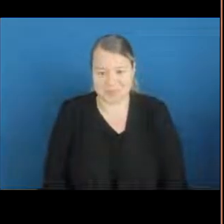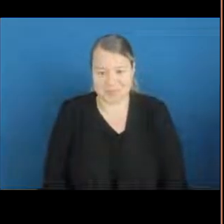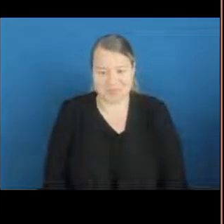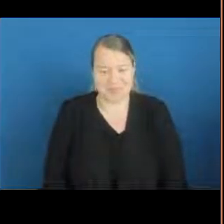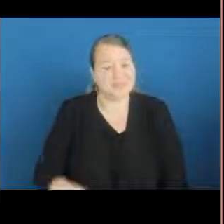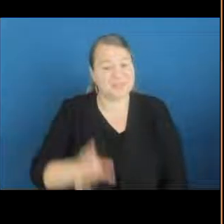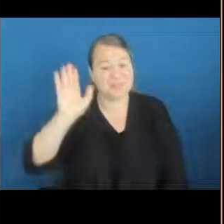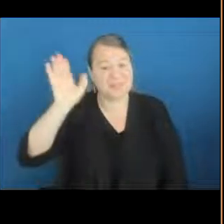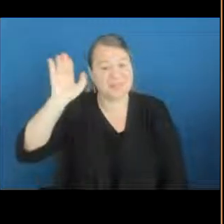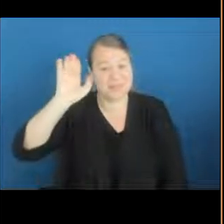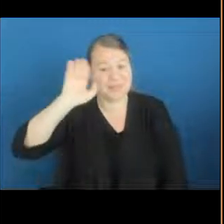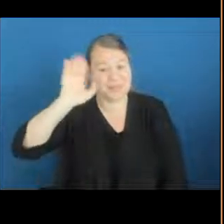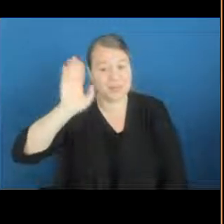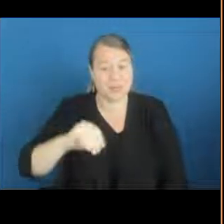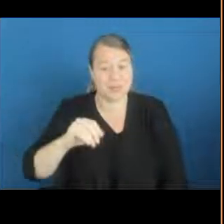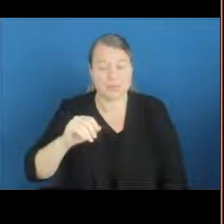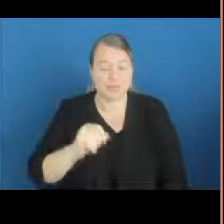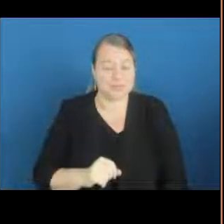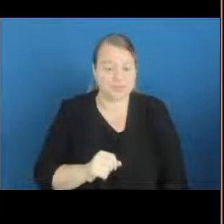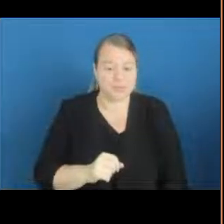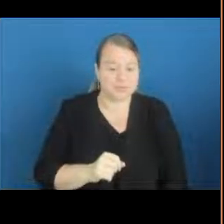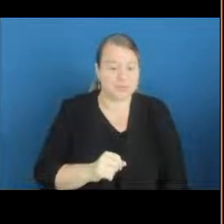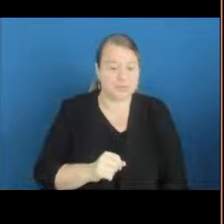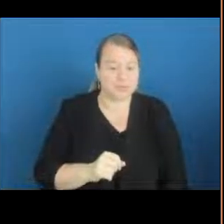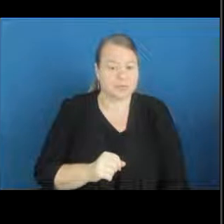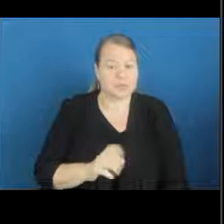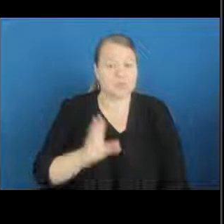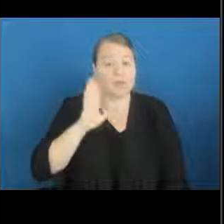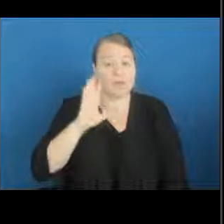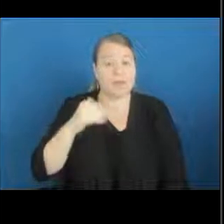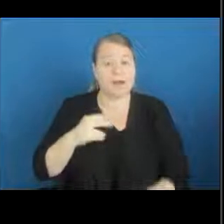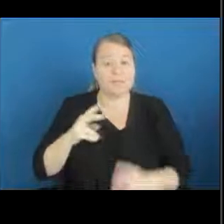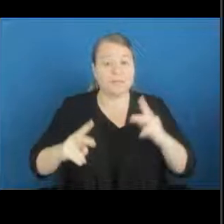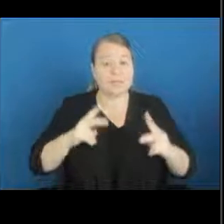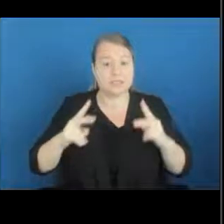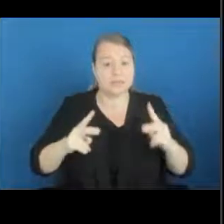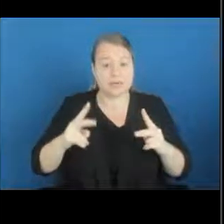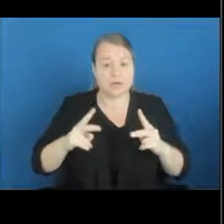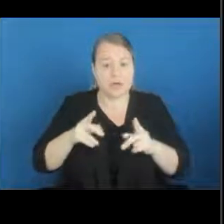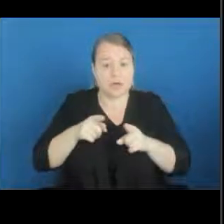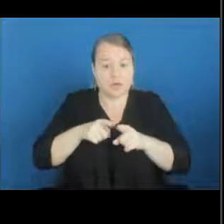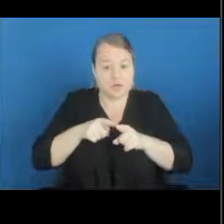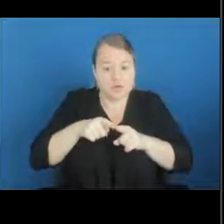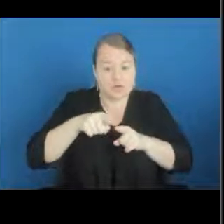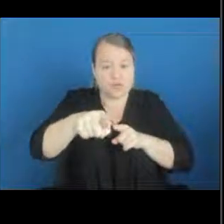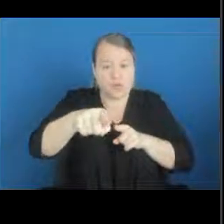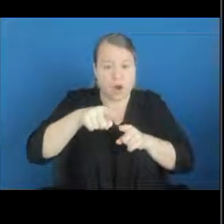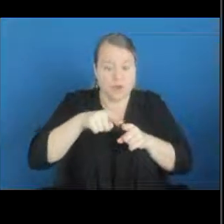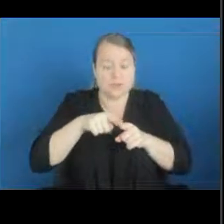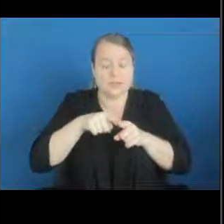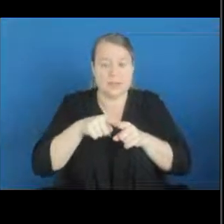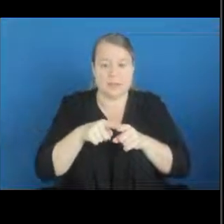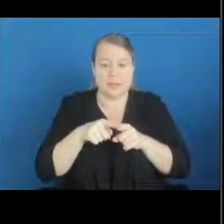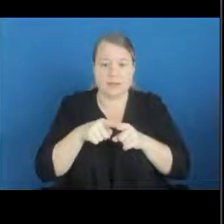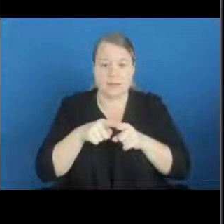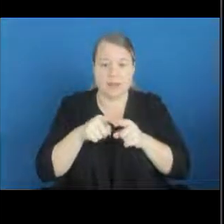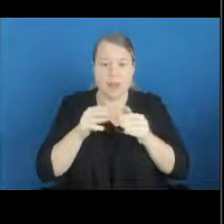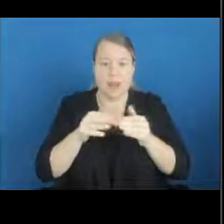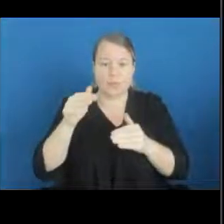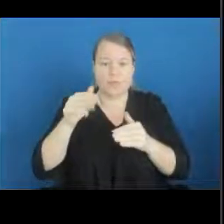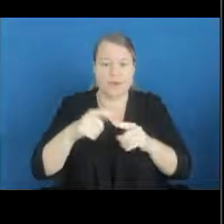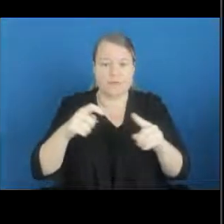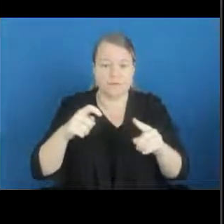there. There is a pedestrian crossing that is at grade from the kiss and ride,